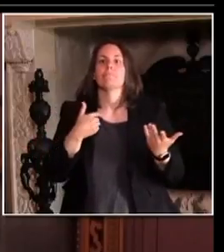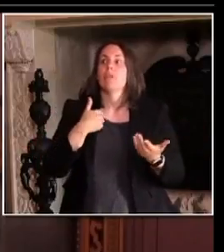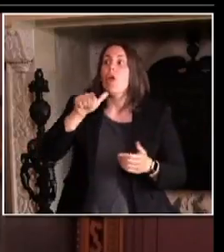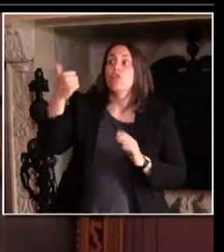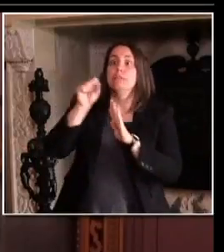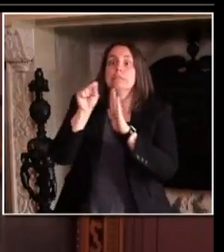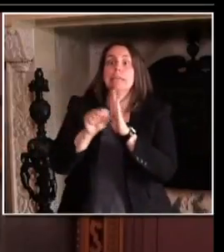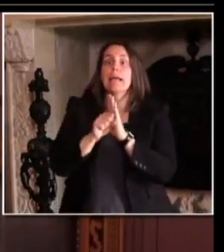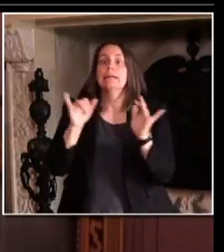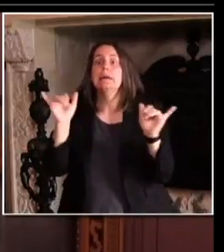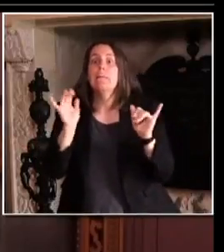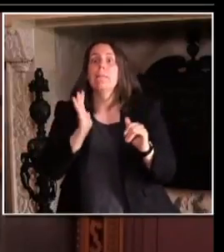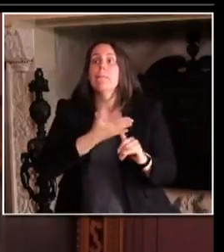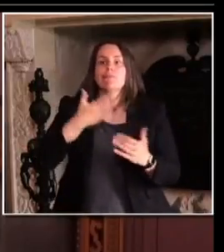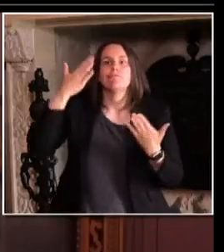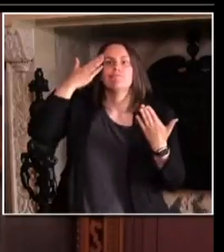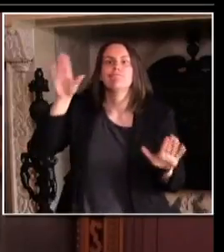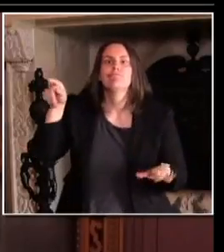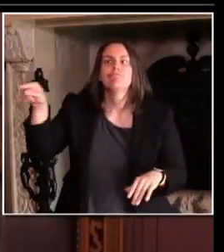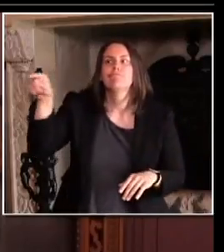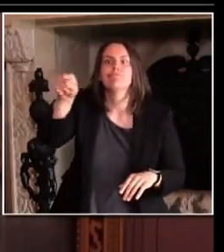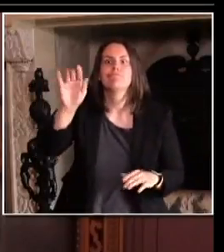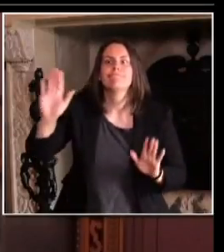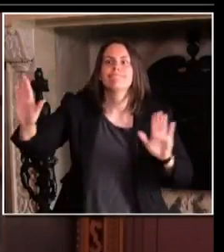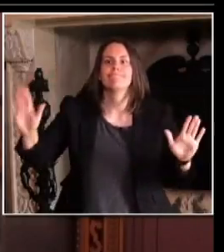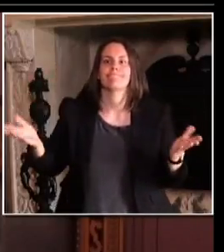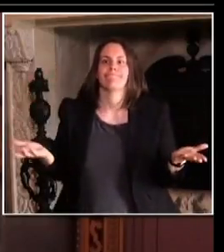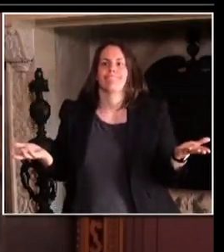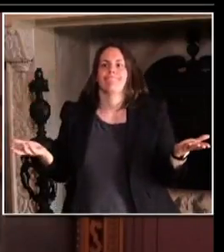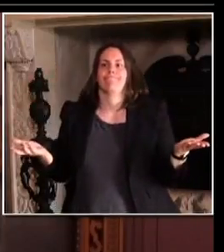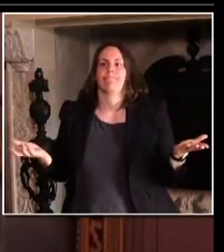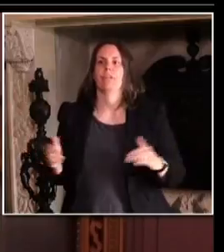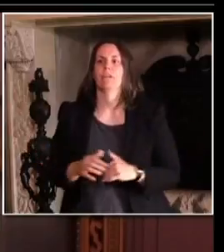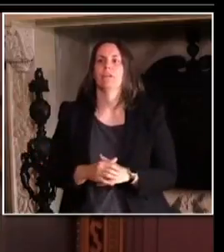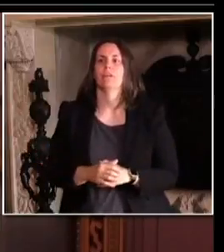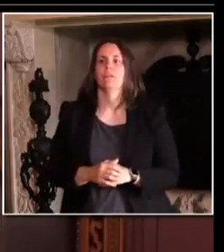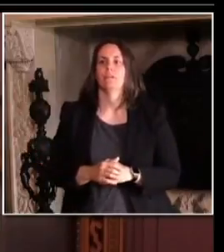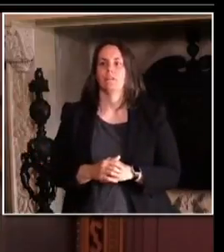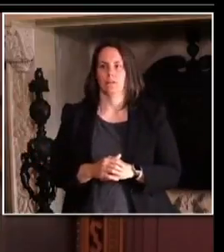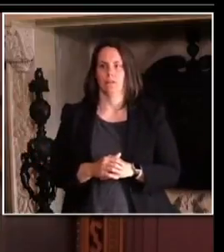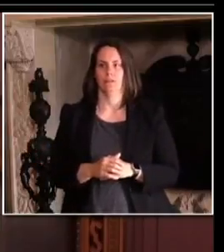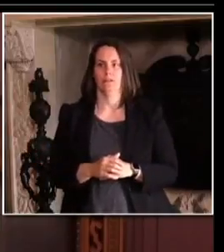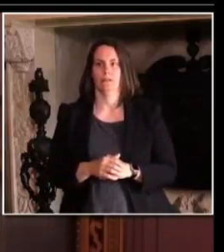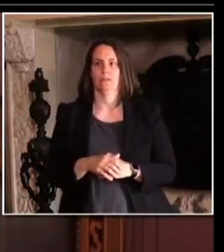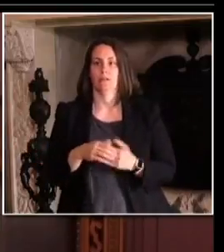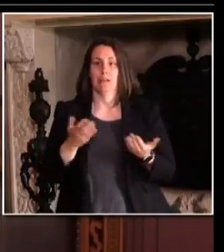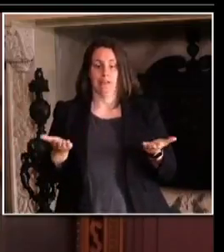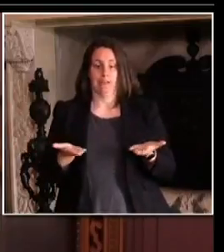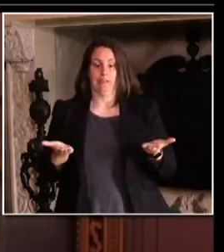essentially mile by mile there may be different rules across all of the state of